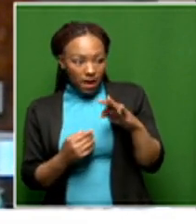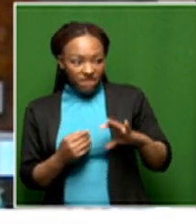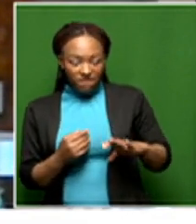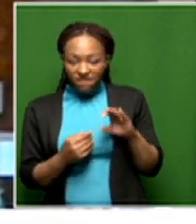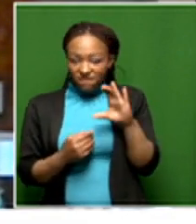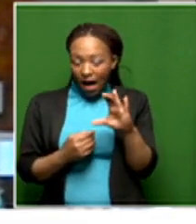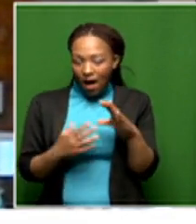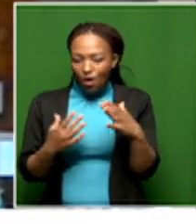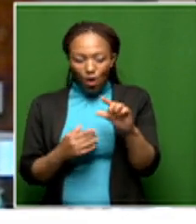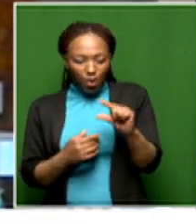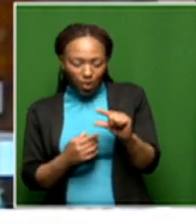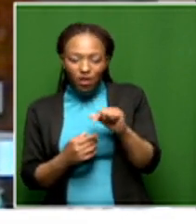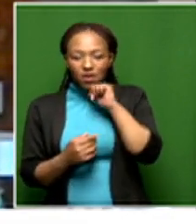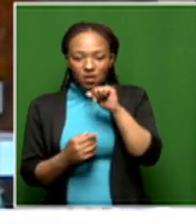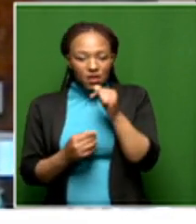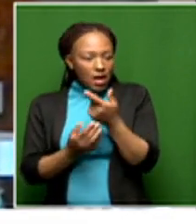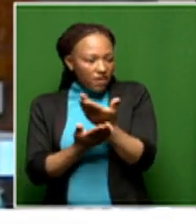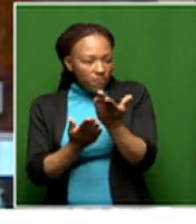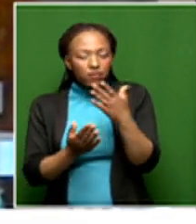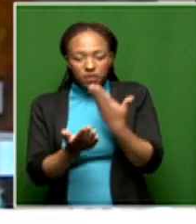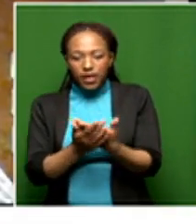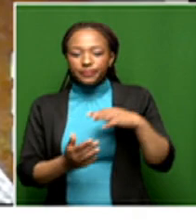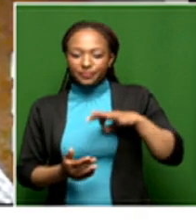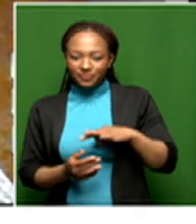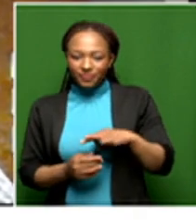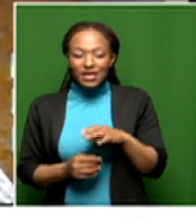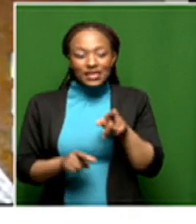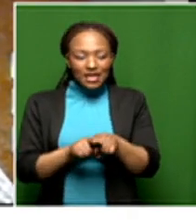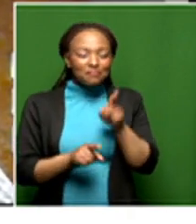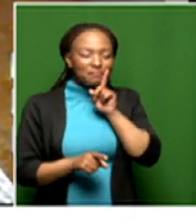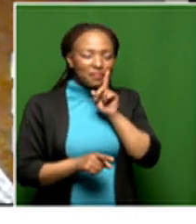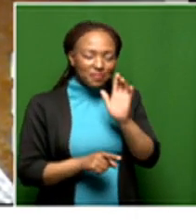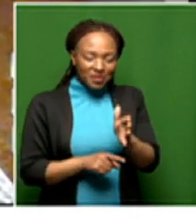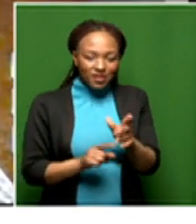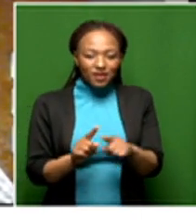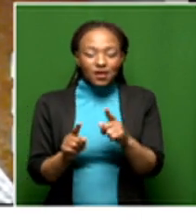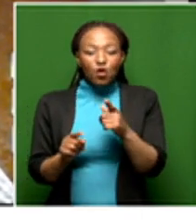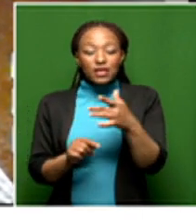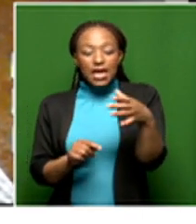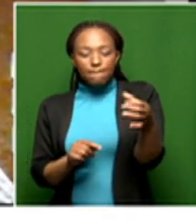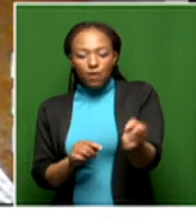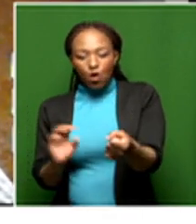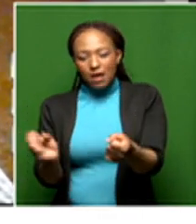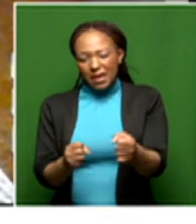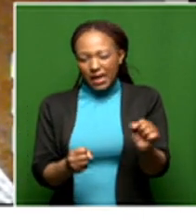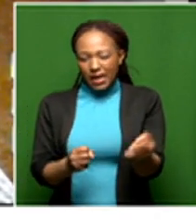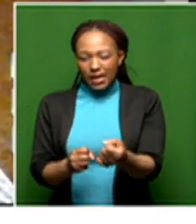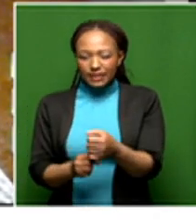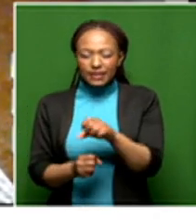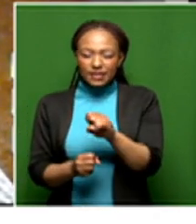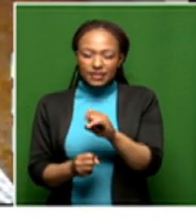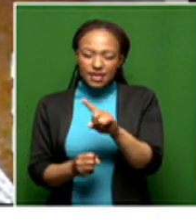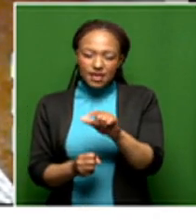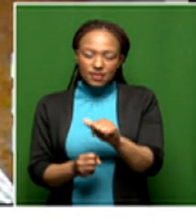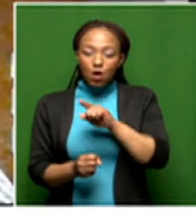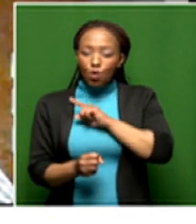the middle market and also the low market, there's something for everybody. I'll certainly check it out. But of course, employment as well, Sisa. Many people have